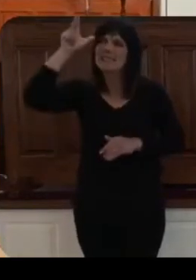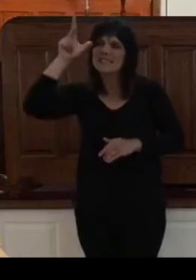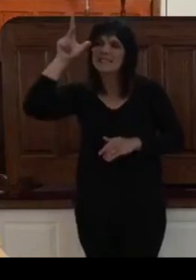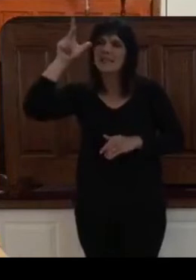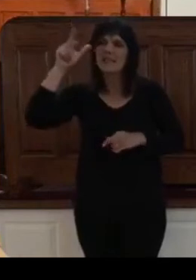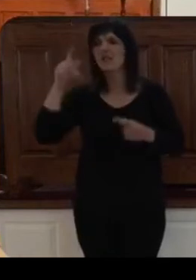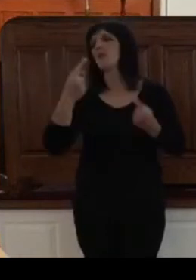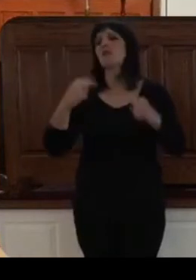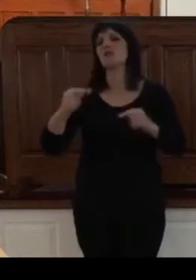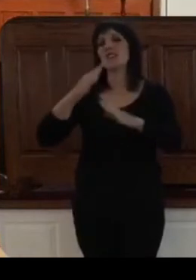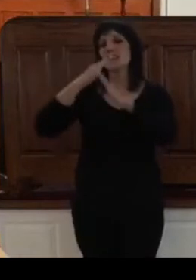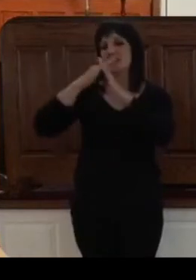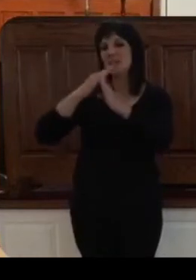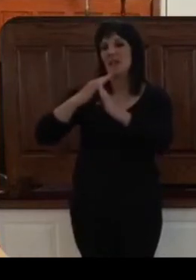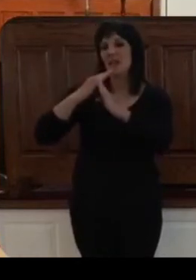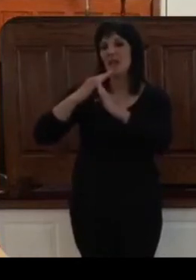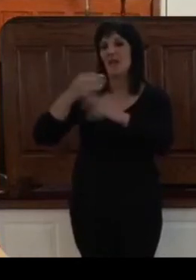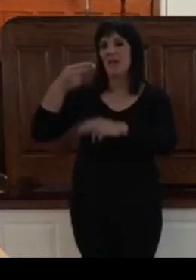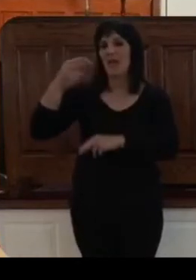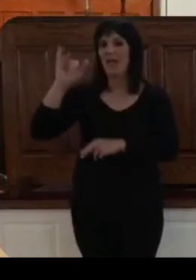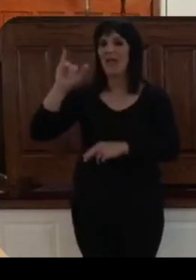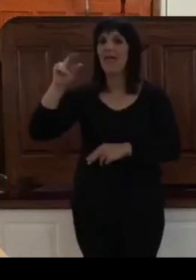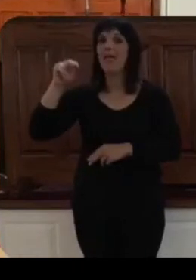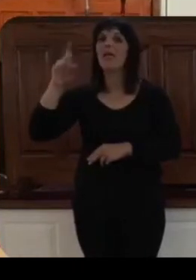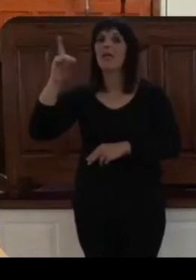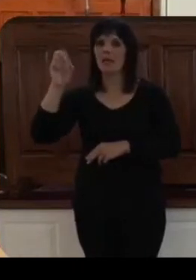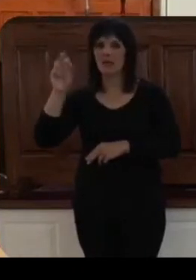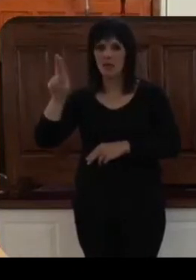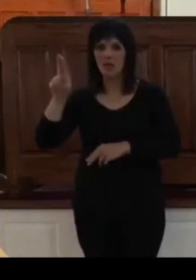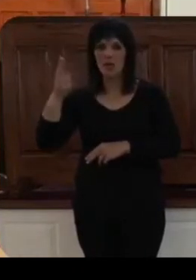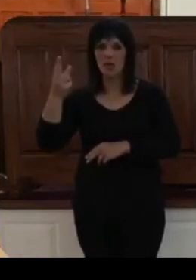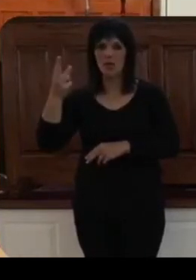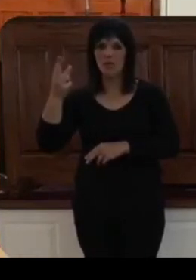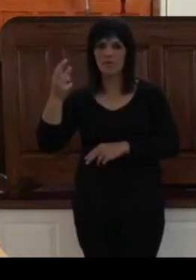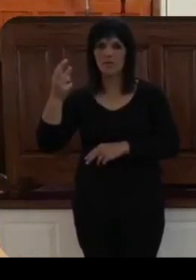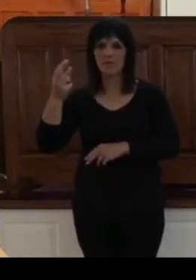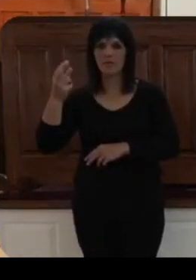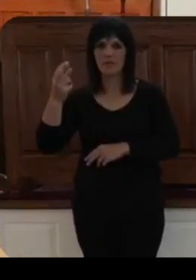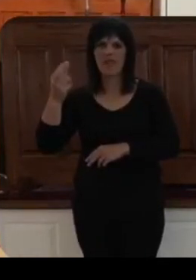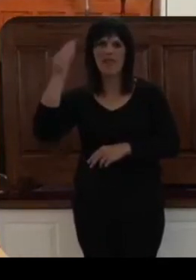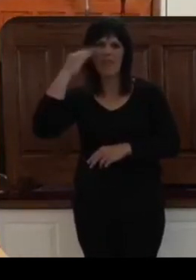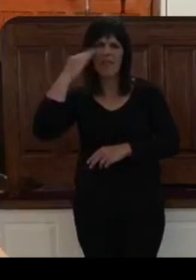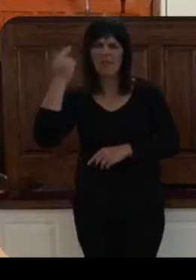hinder the work through these things. So we got to stop here and think, am I poking holes in the runway?